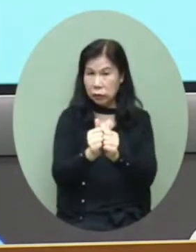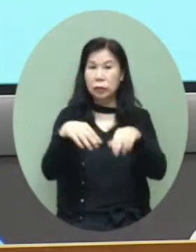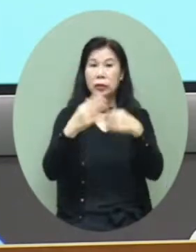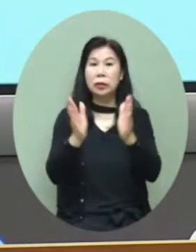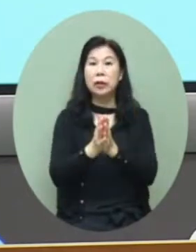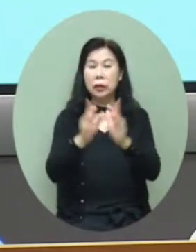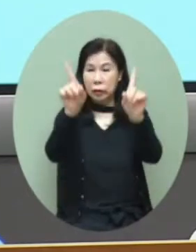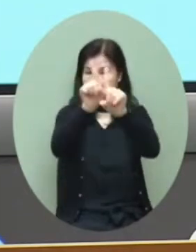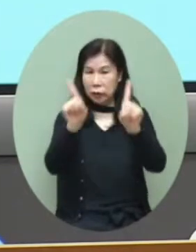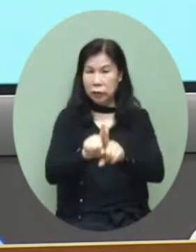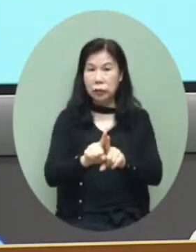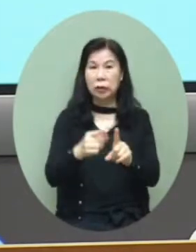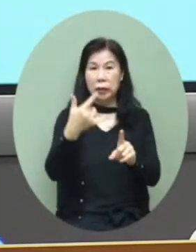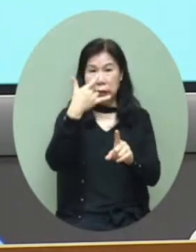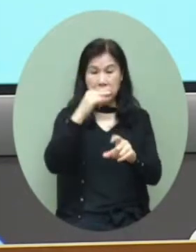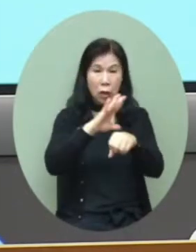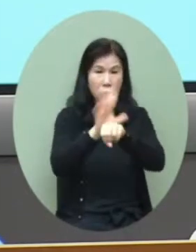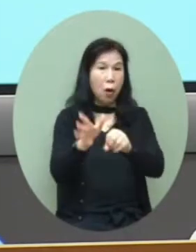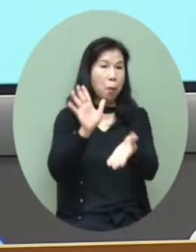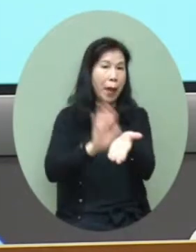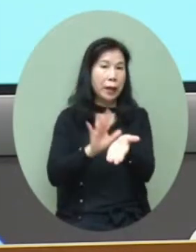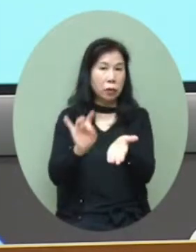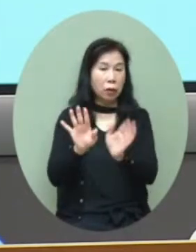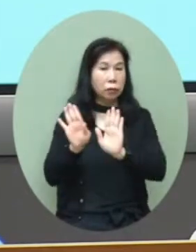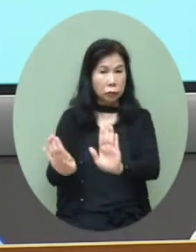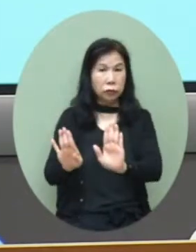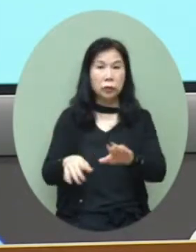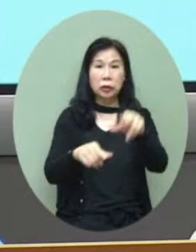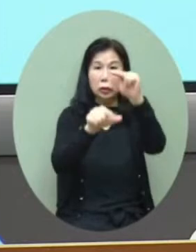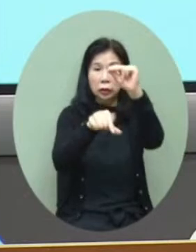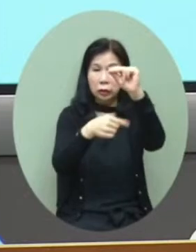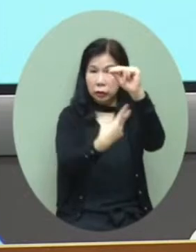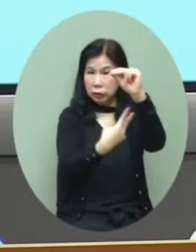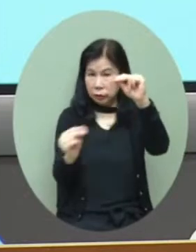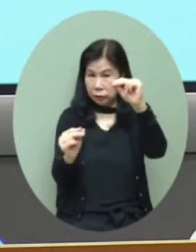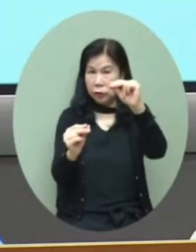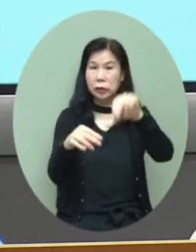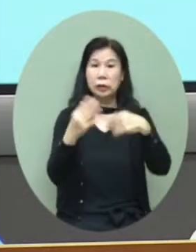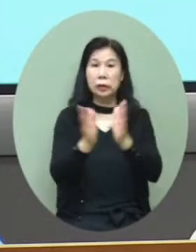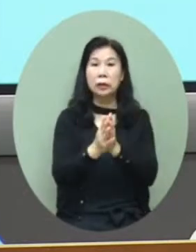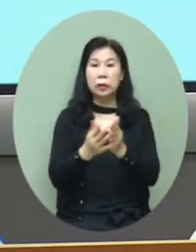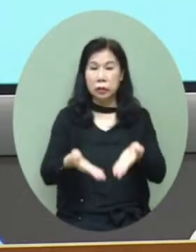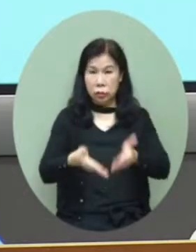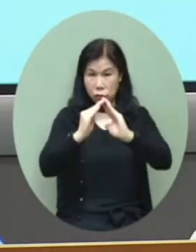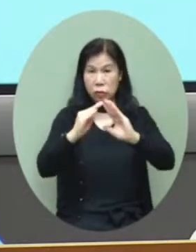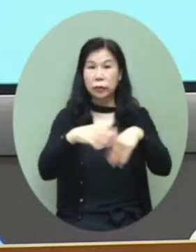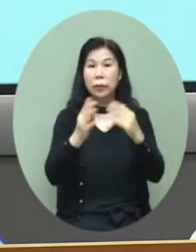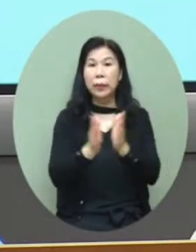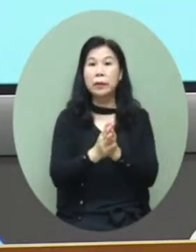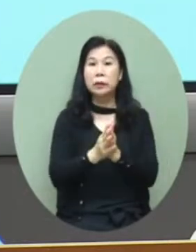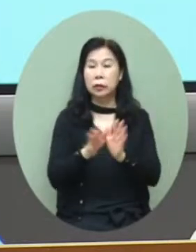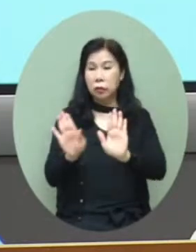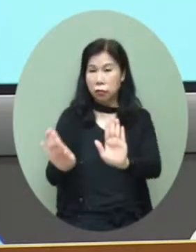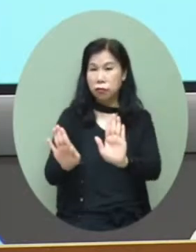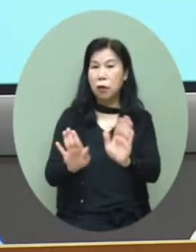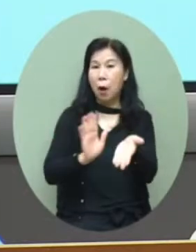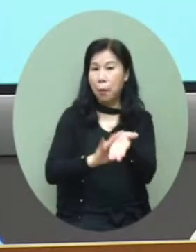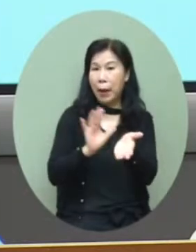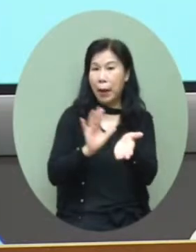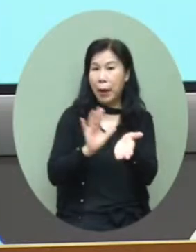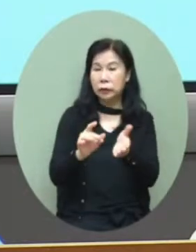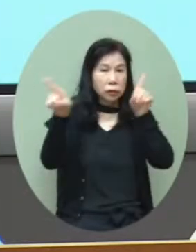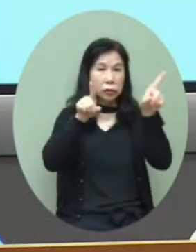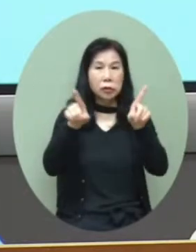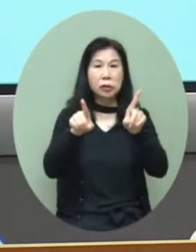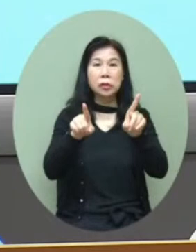When this term of government starts its work in July, on the 27th of